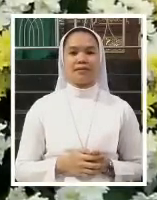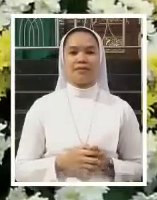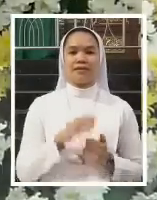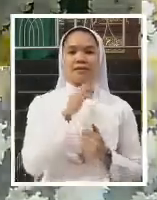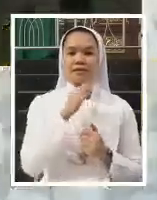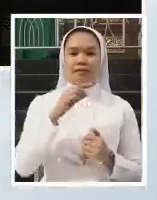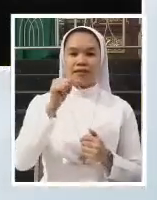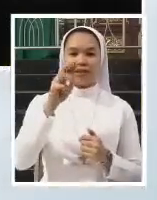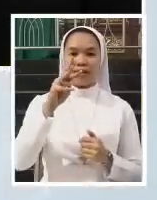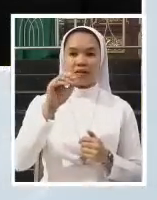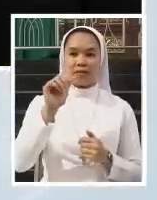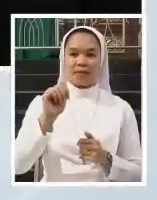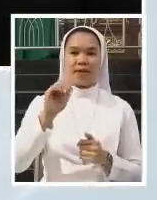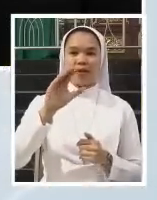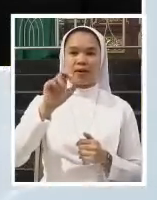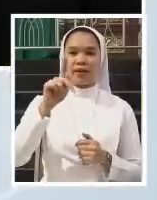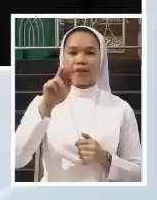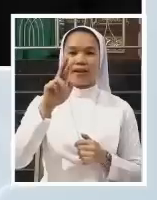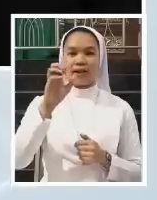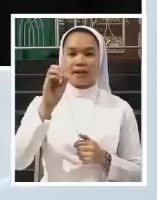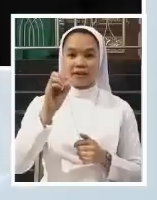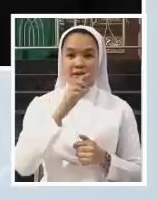Father Armand Christian Ortinero.